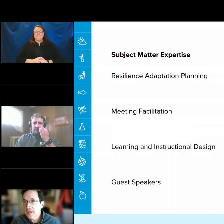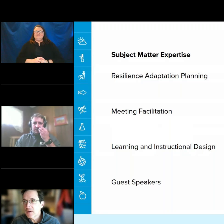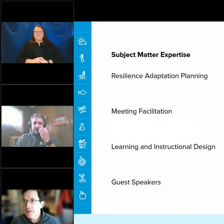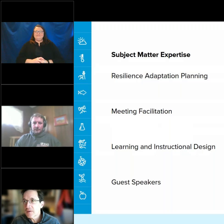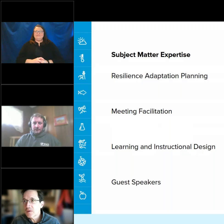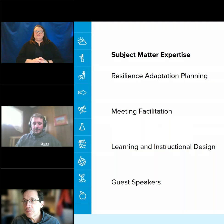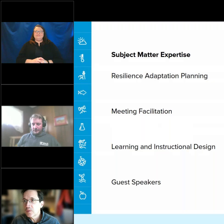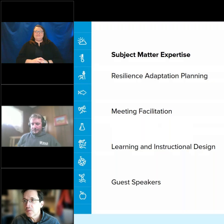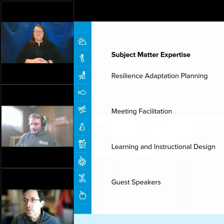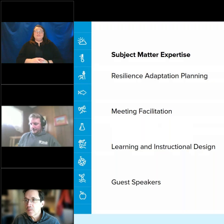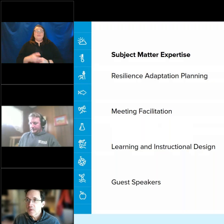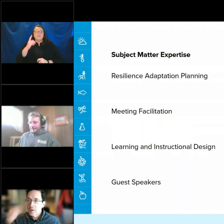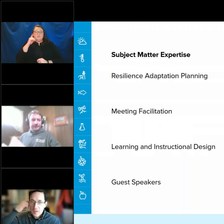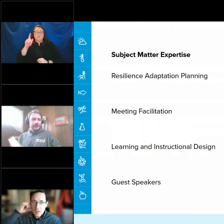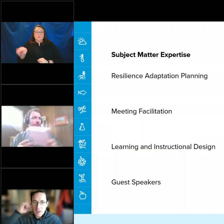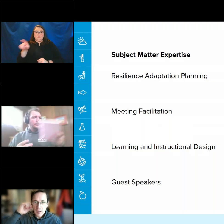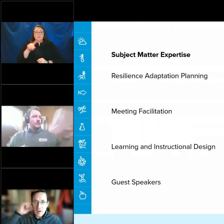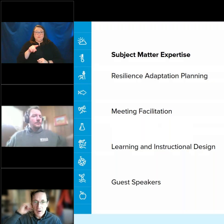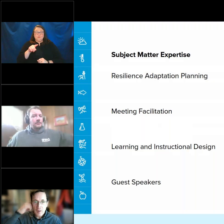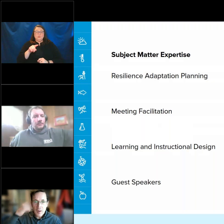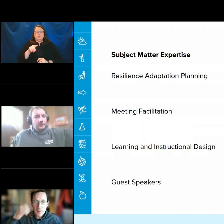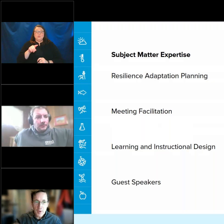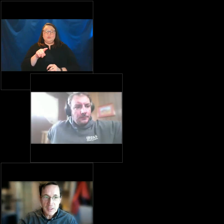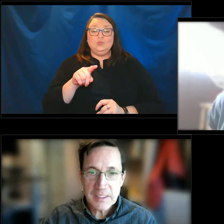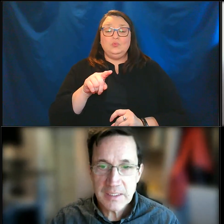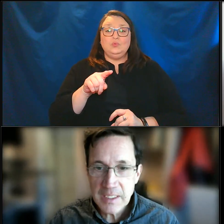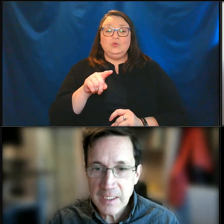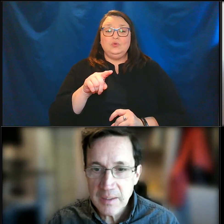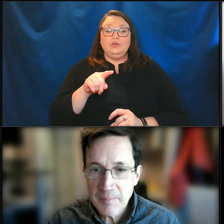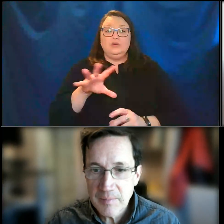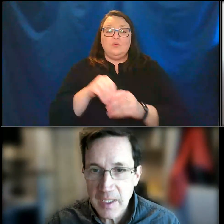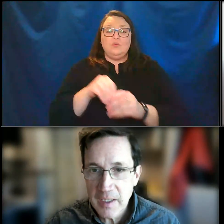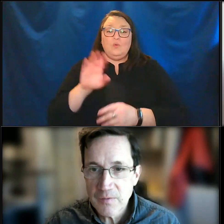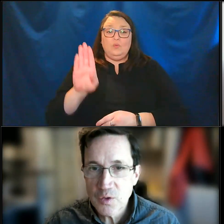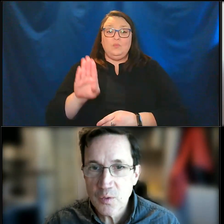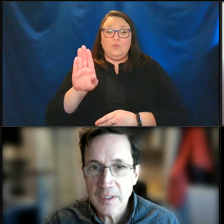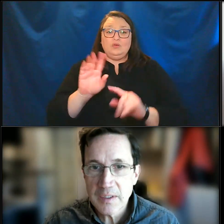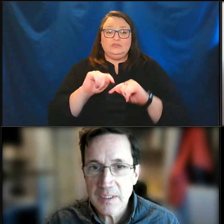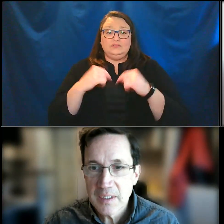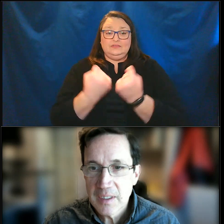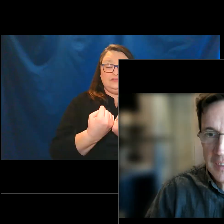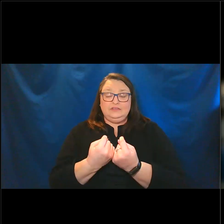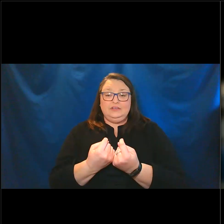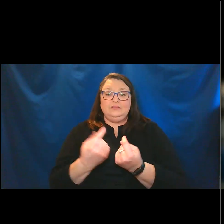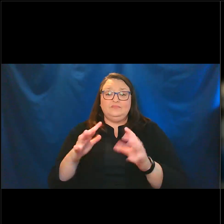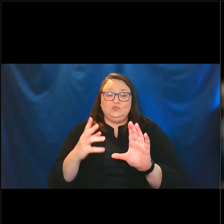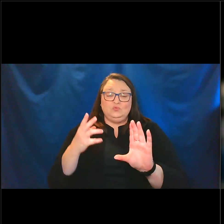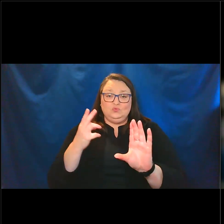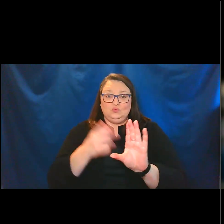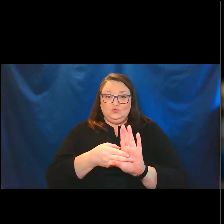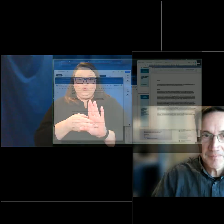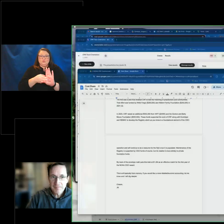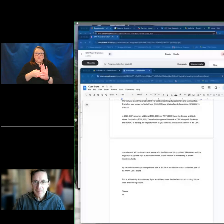essentially, those of you who are on the Boston team and have joined the